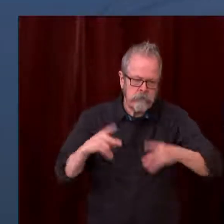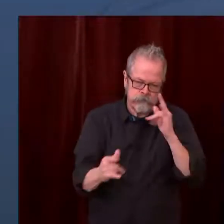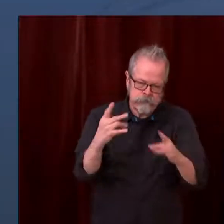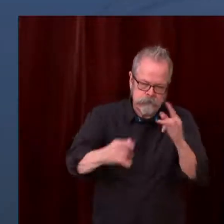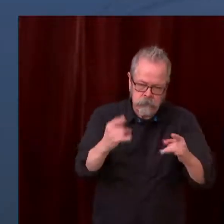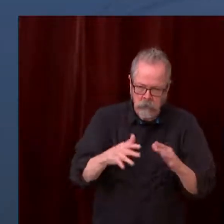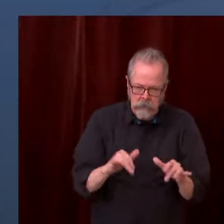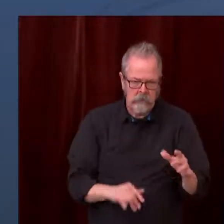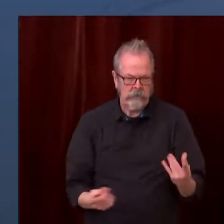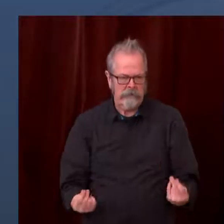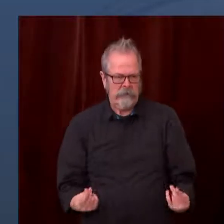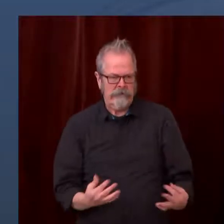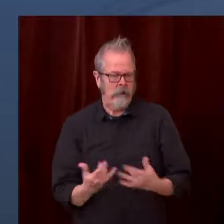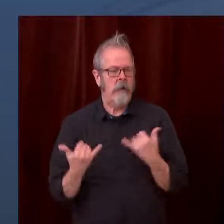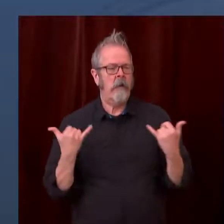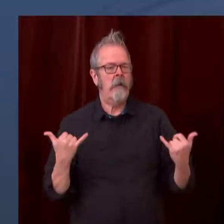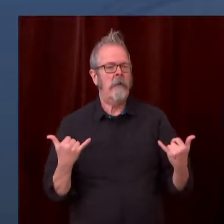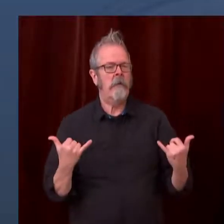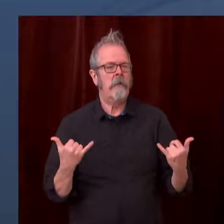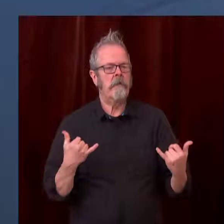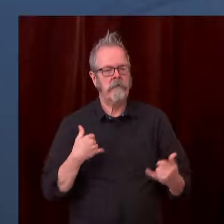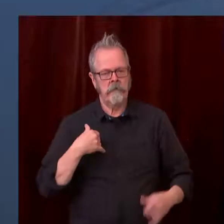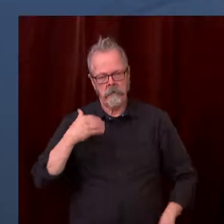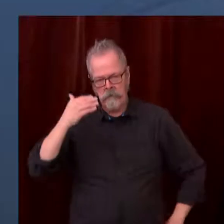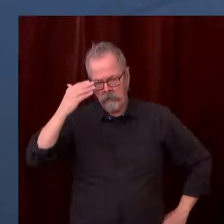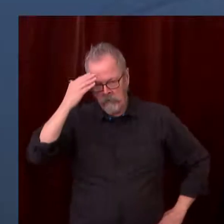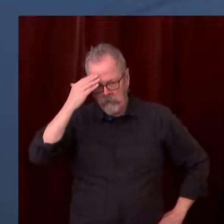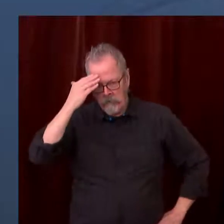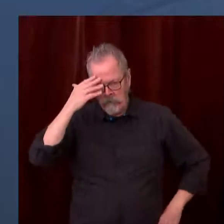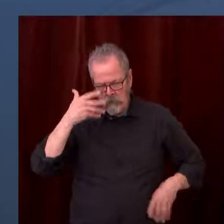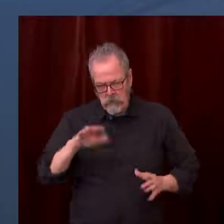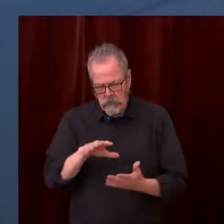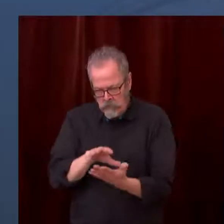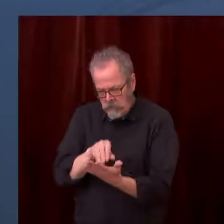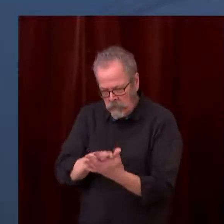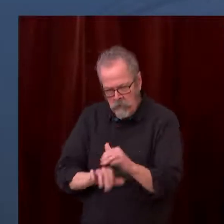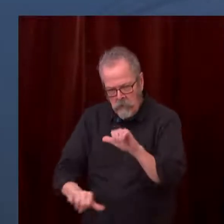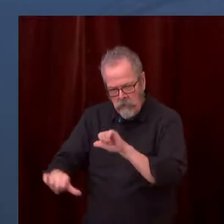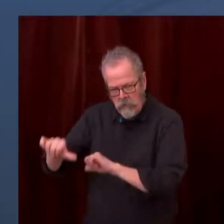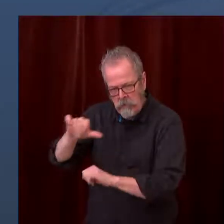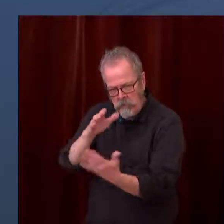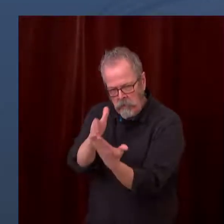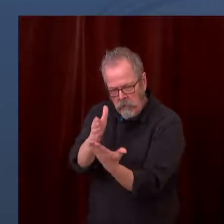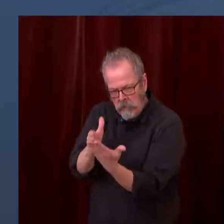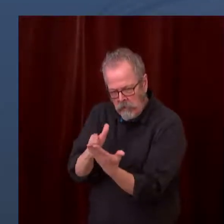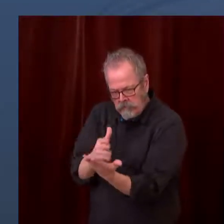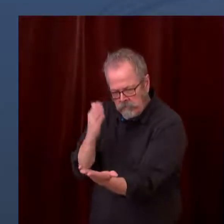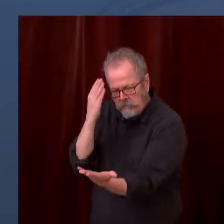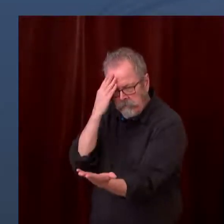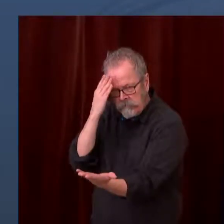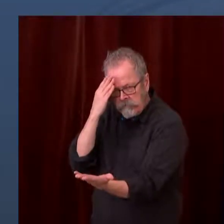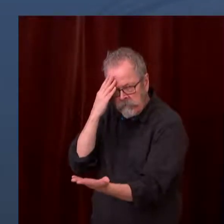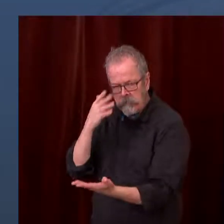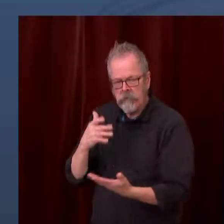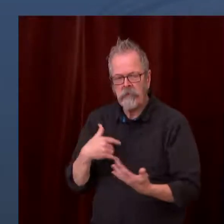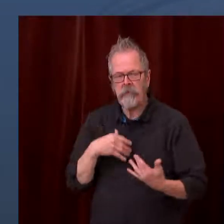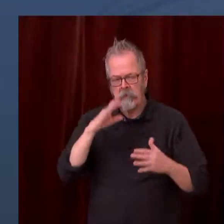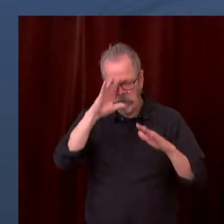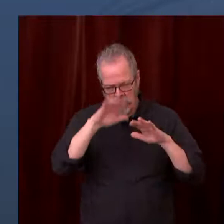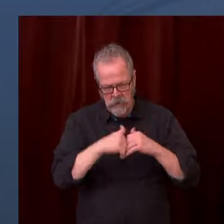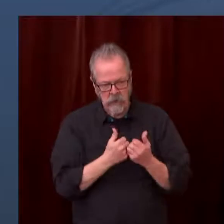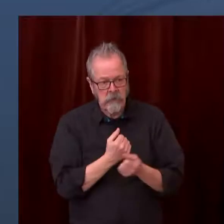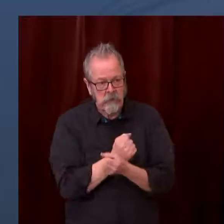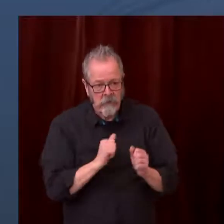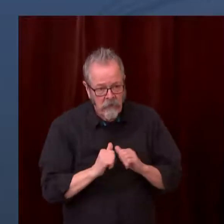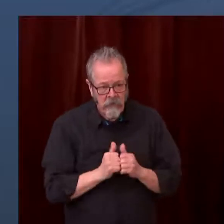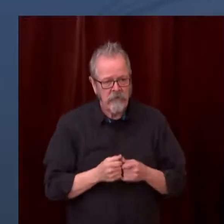then. And what we know now is that we are fully capable of doing this in a safe basis. And the reason is because we have